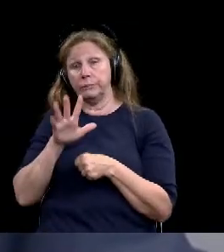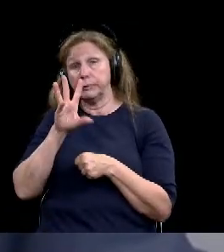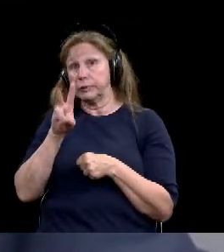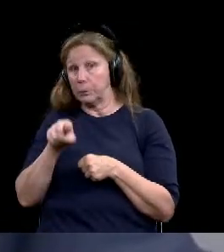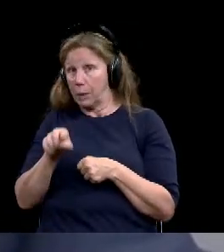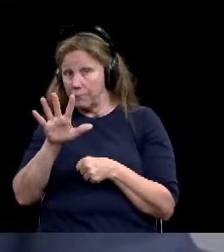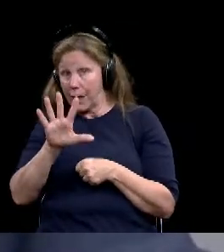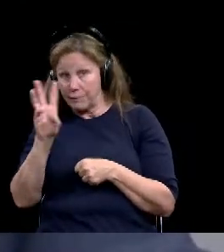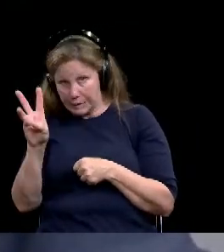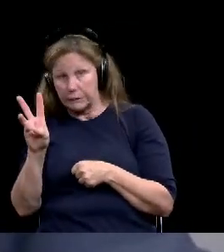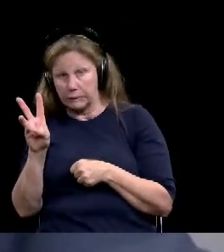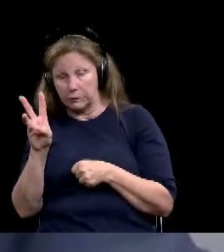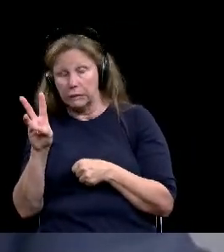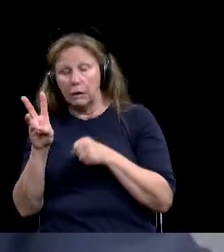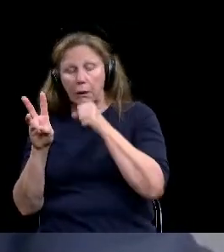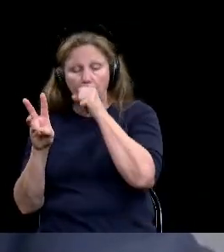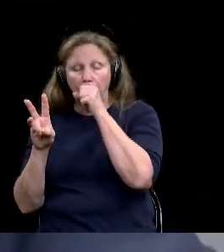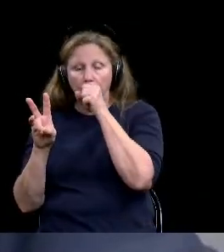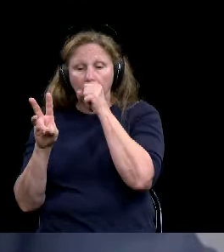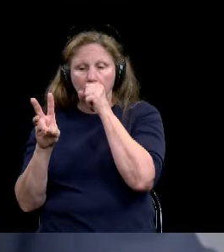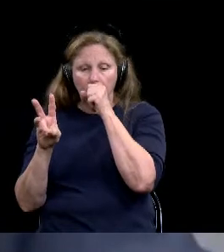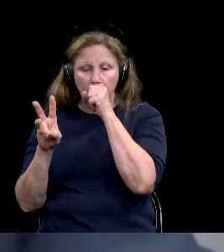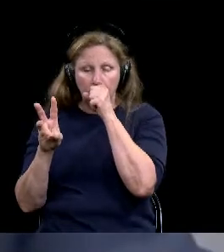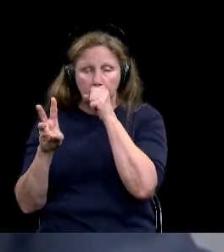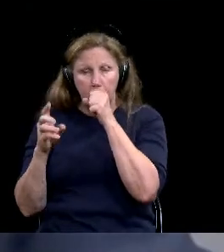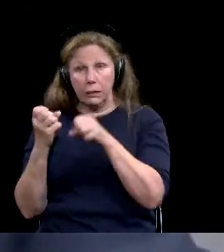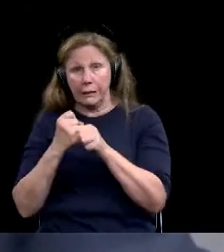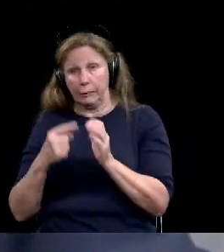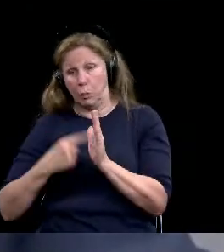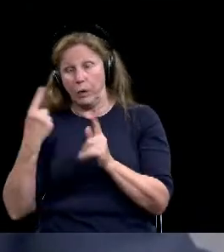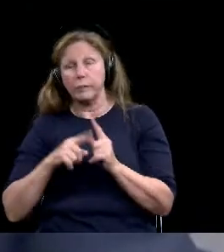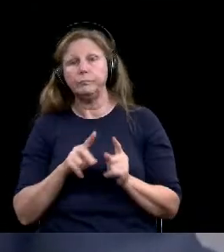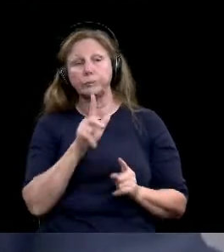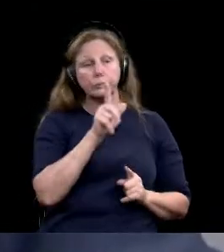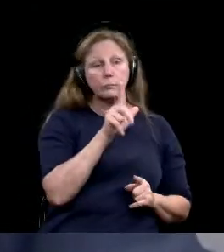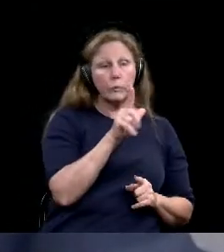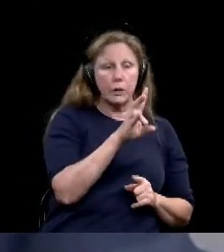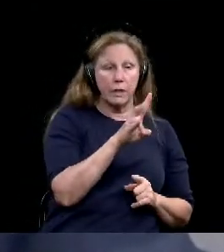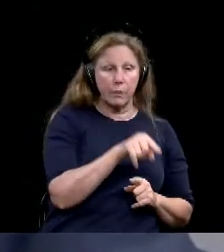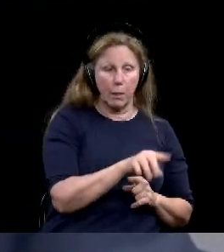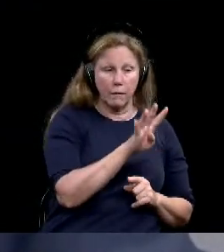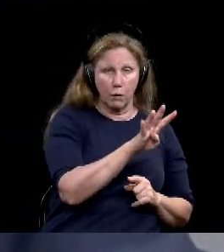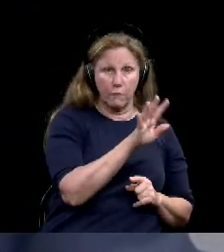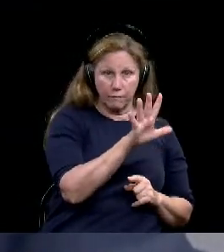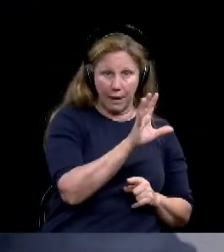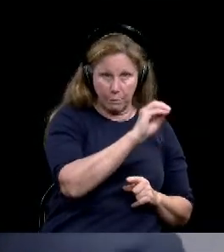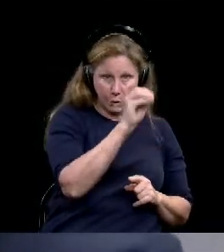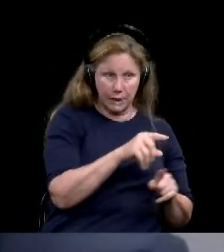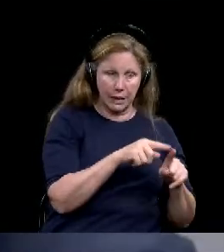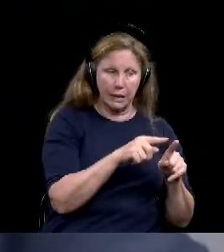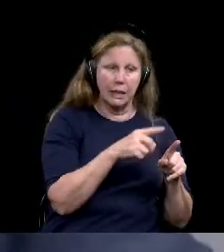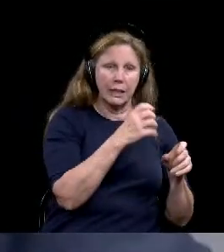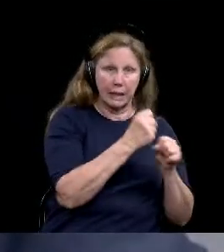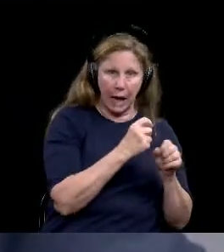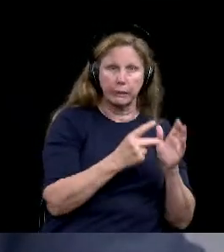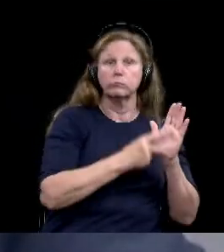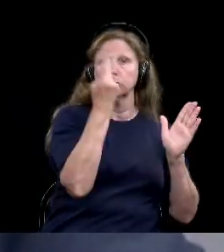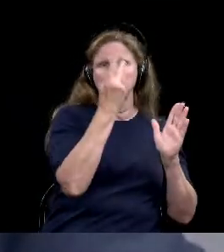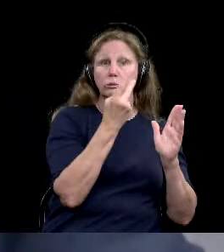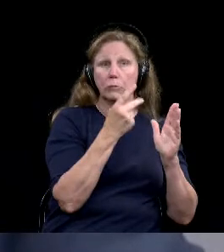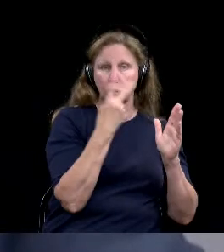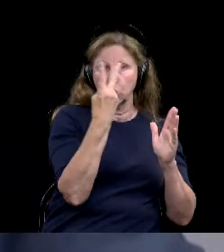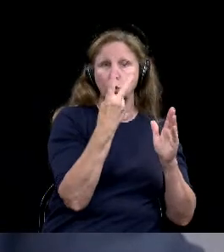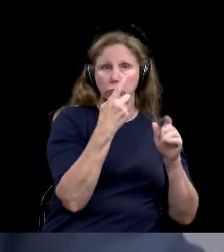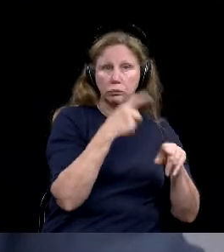27.45% have been fully vaccinated. I cannot encourage our community enough that the